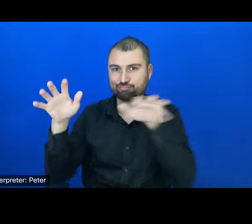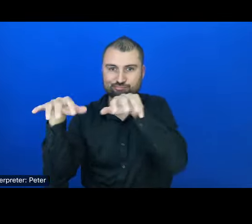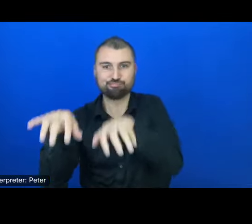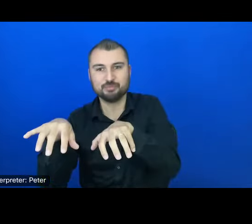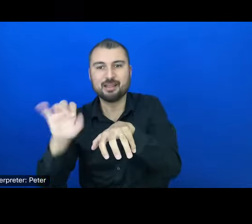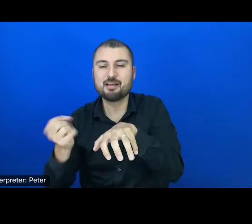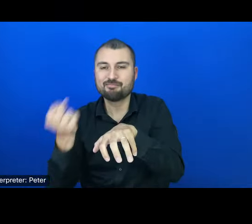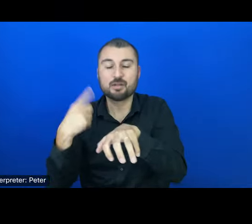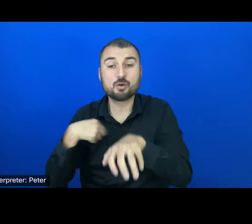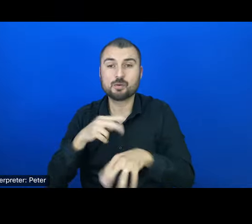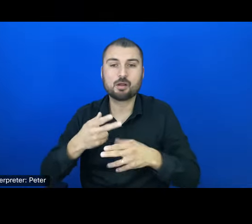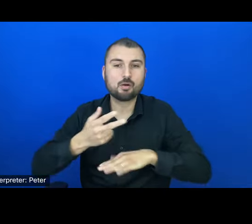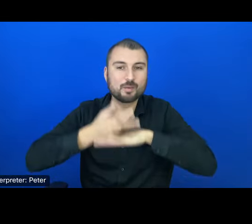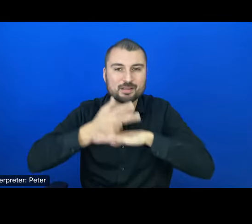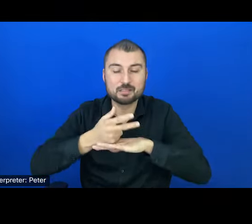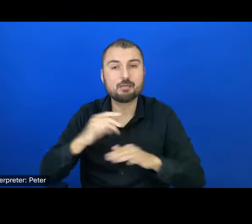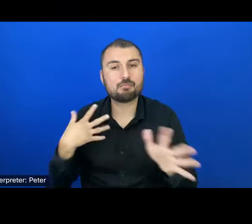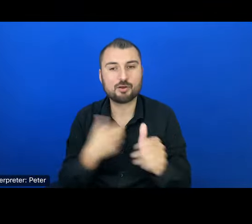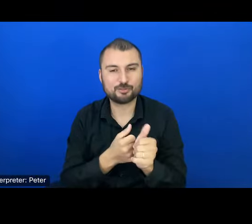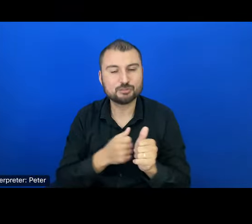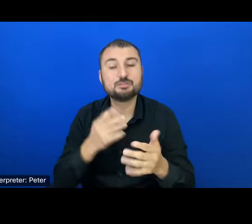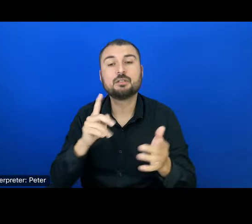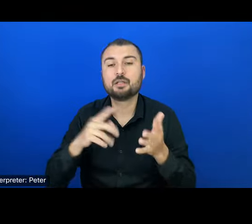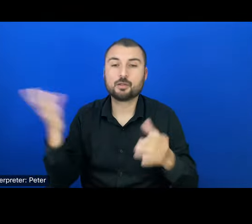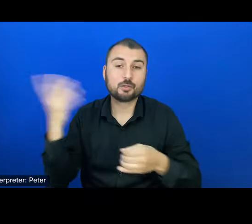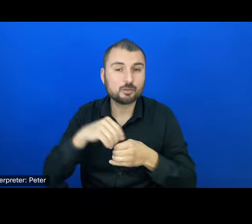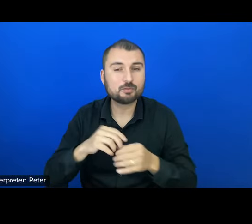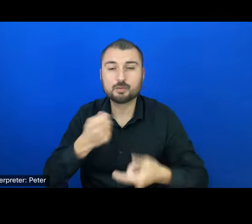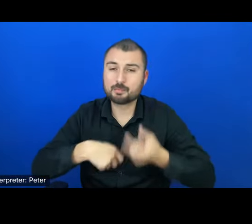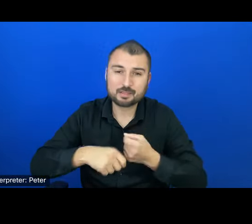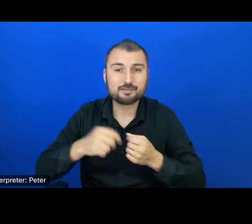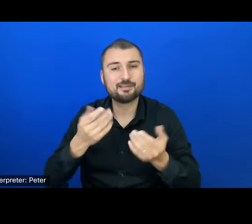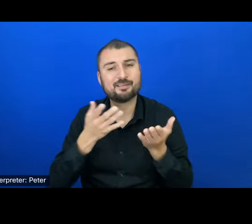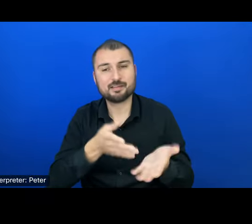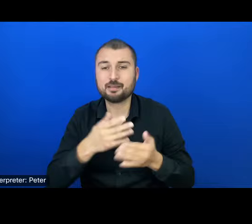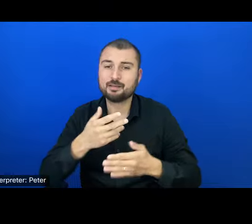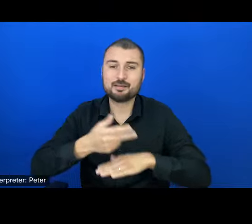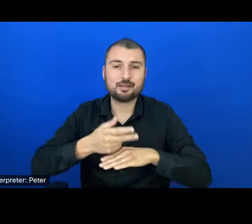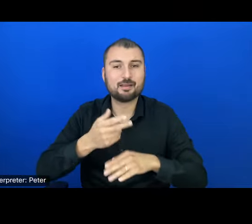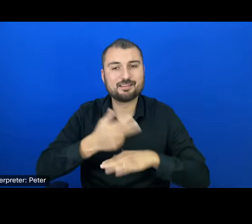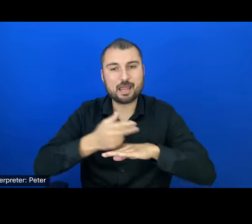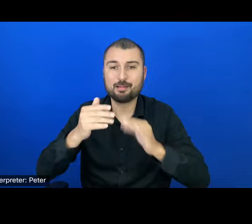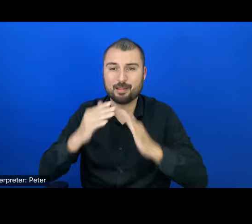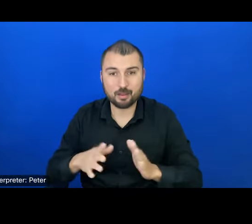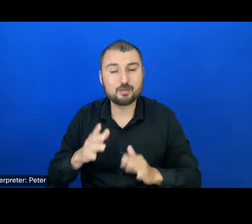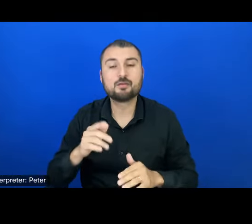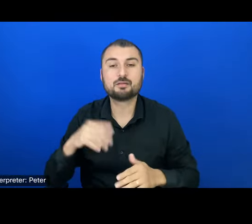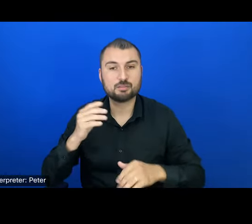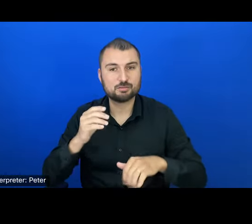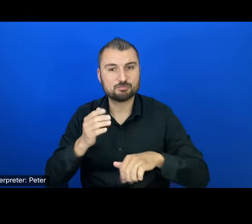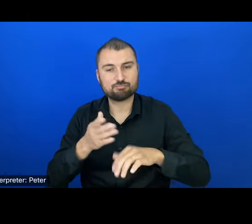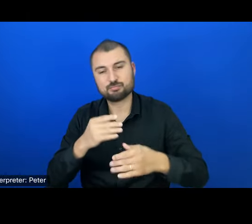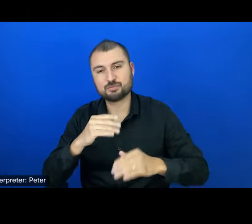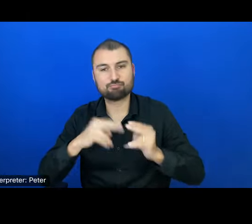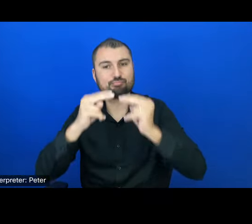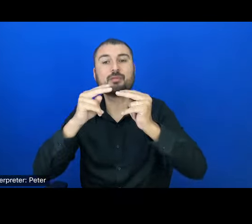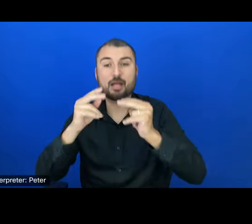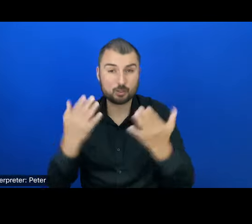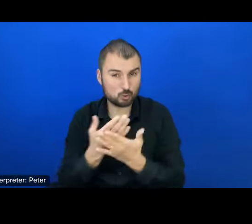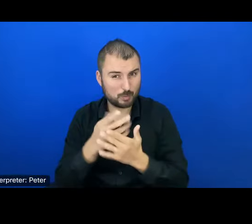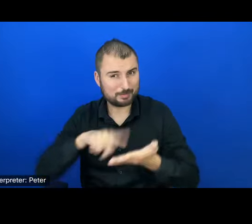Way station modernization includes replacing the existing scale house, constructing a new inspection building